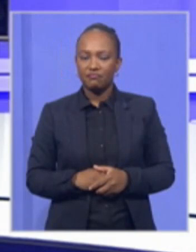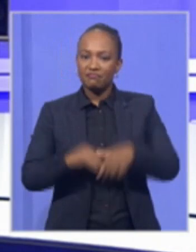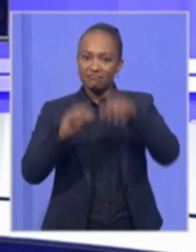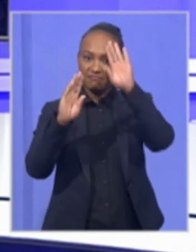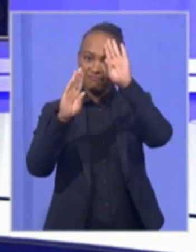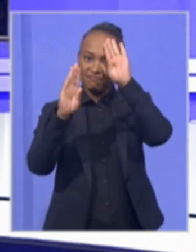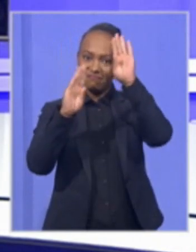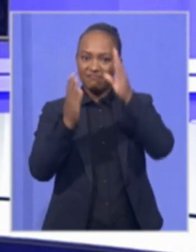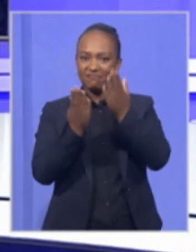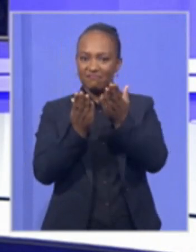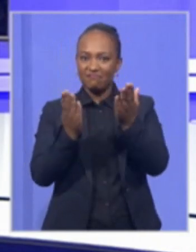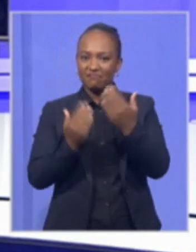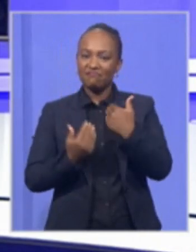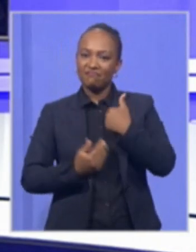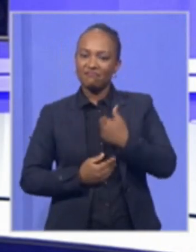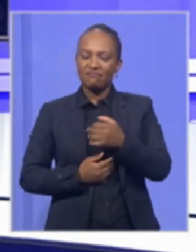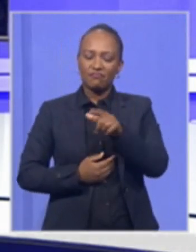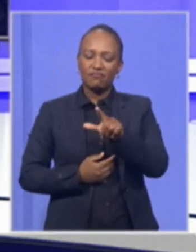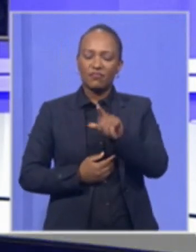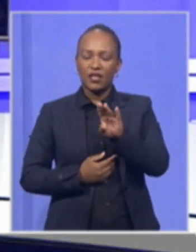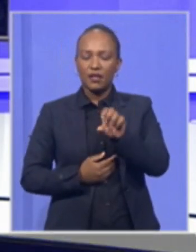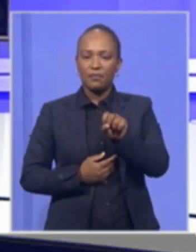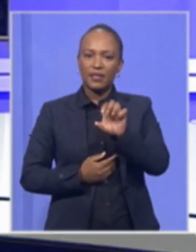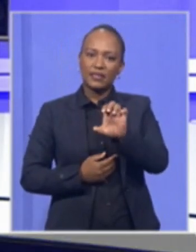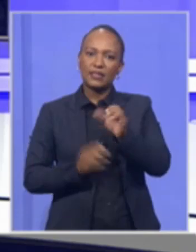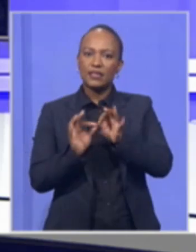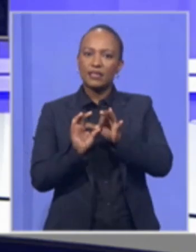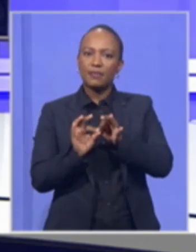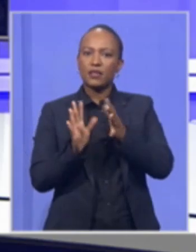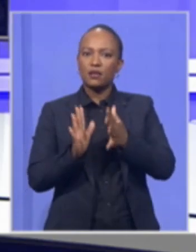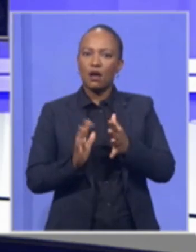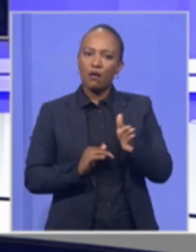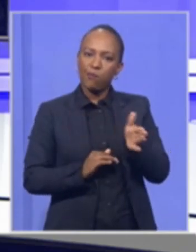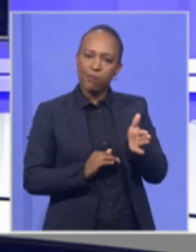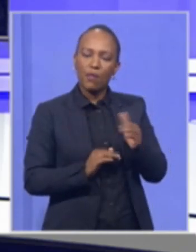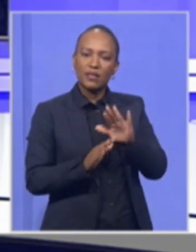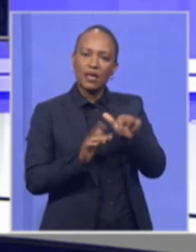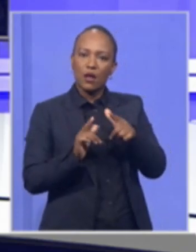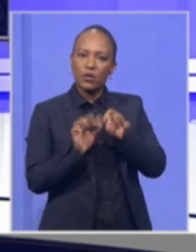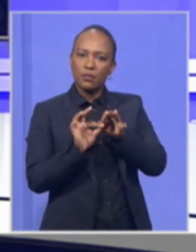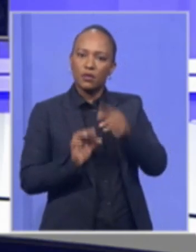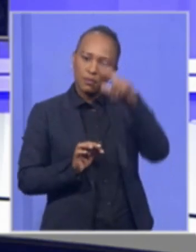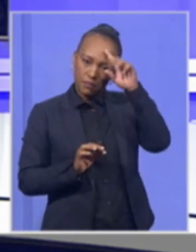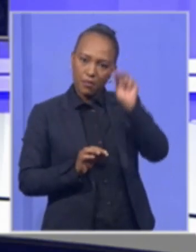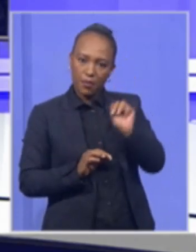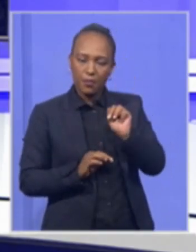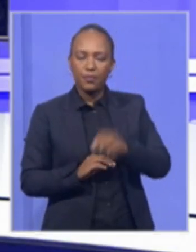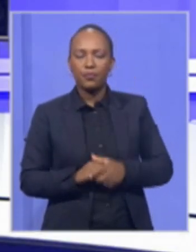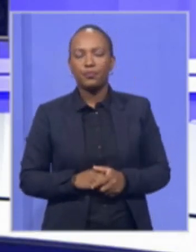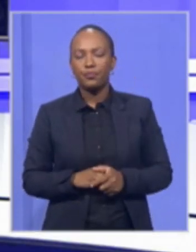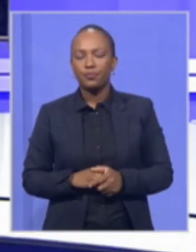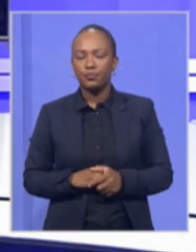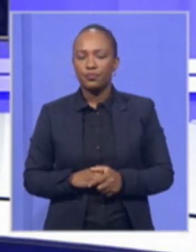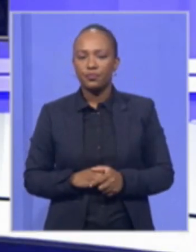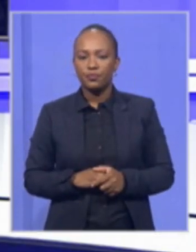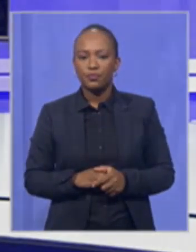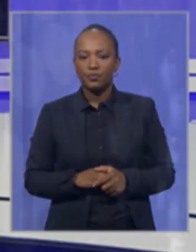Thobela ka lapeng ke lebeseng ka dimeng gomme ke tla thušana le Mpho Teme bjalo ka mofetoledi wa polelo ya diatla le hono.